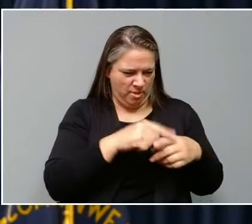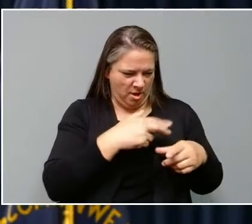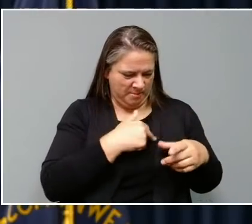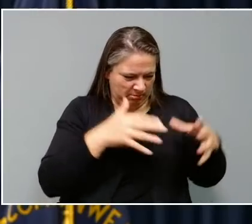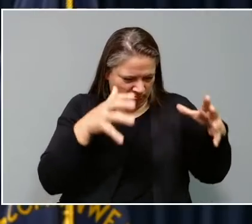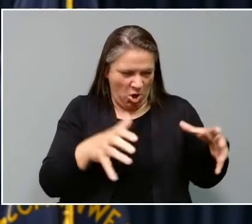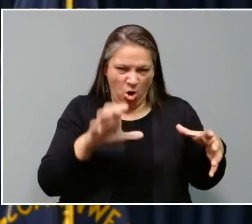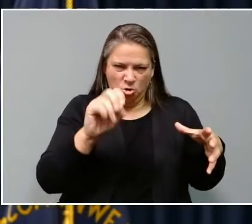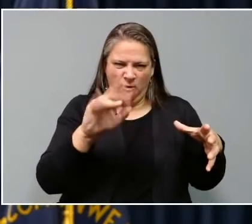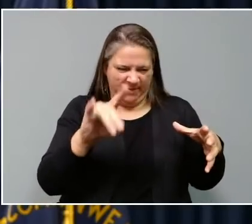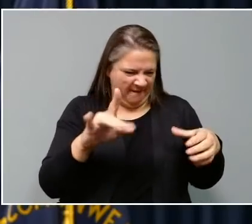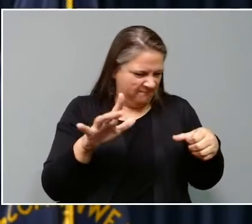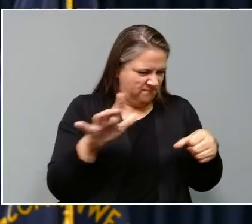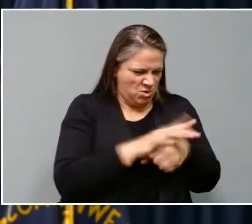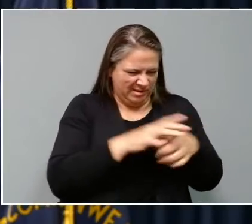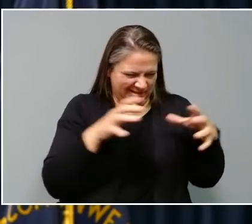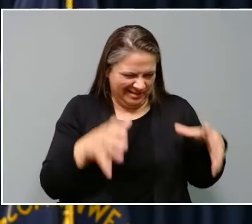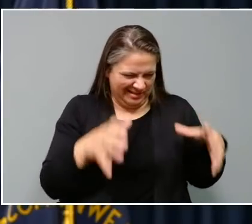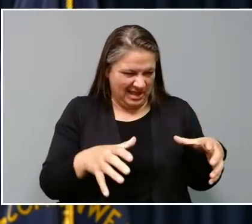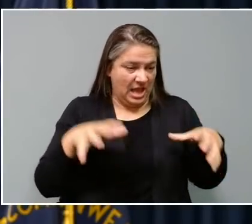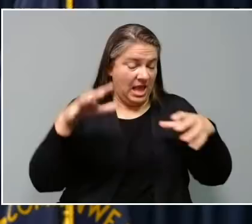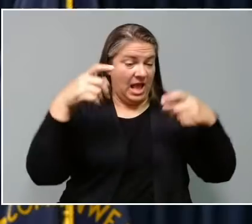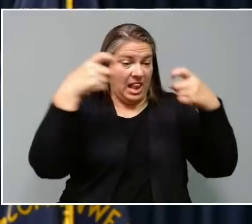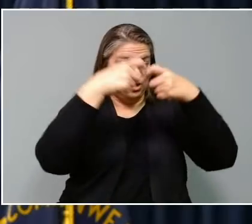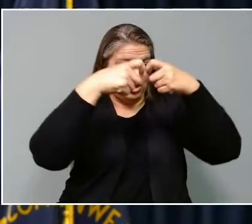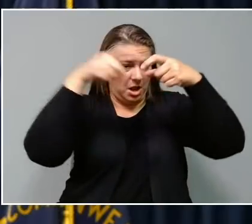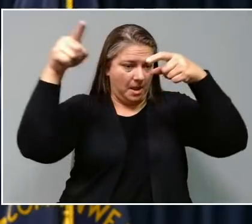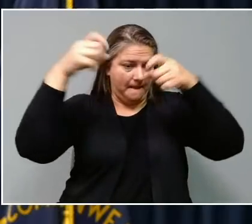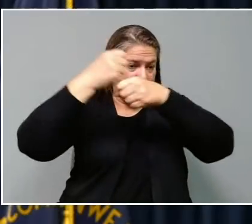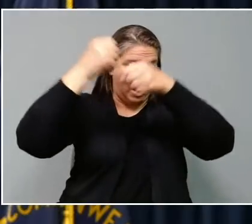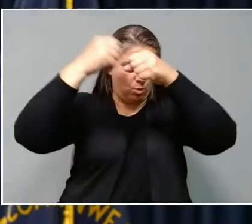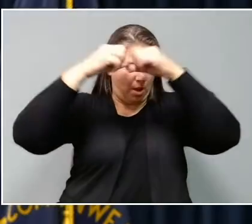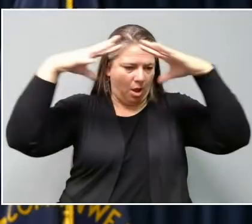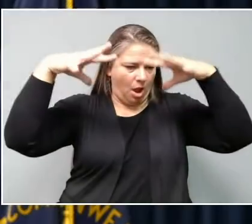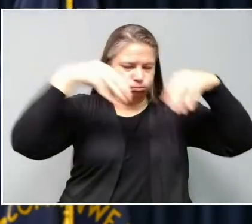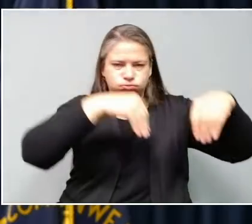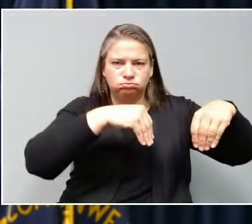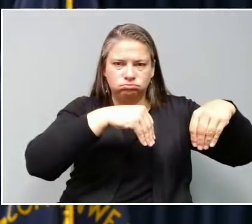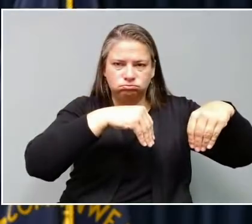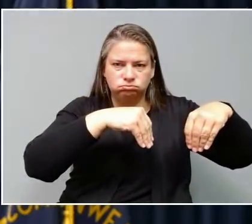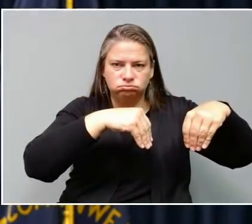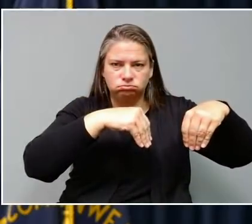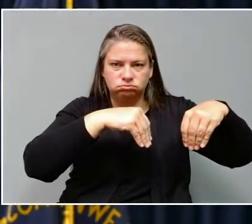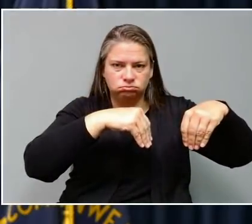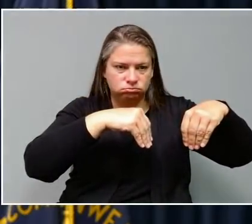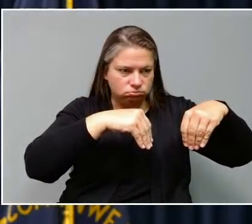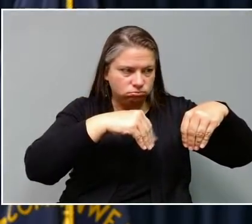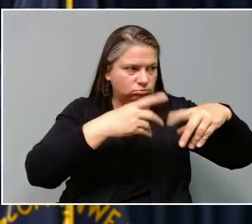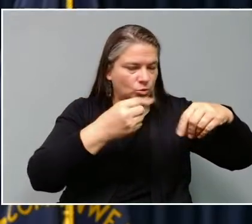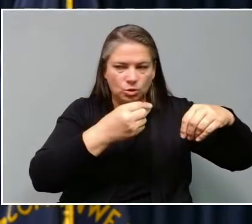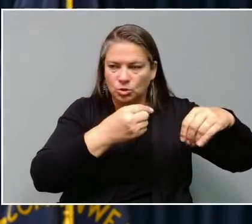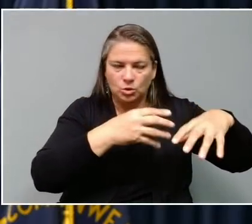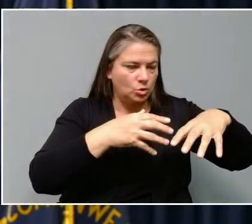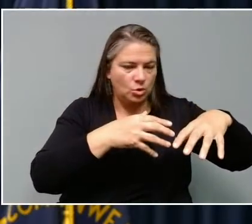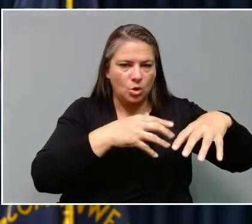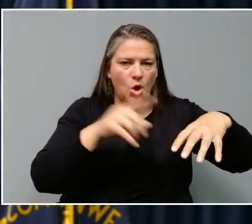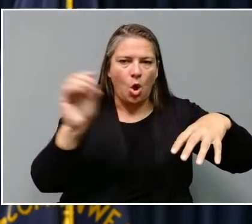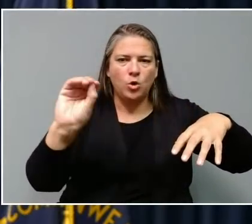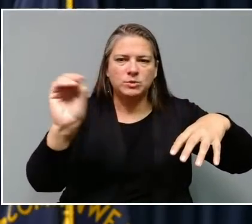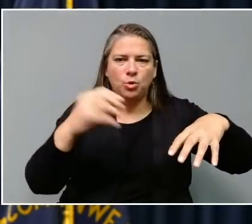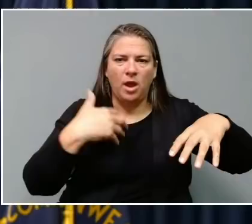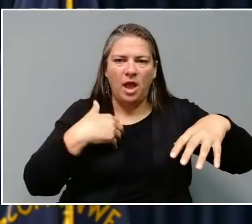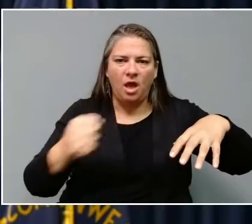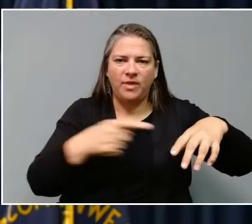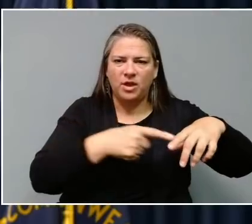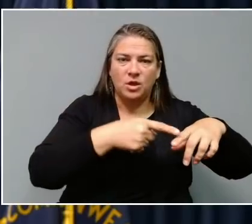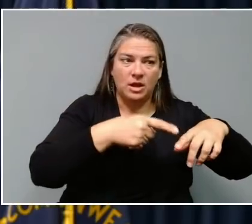other patients lost power. They worked with their parent, Owensboro Health, and they were able to transfer everybody that would need